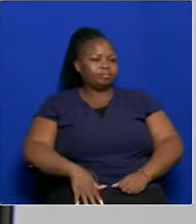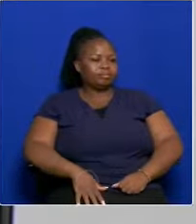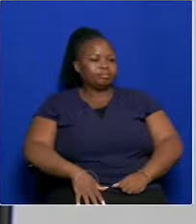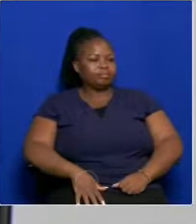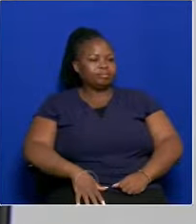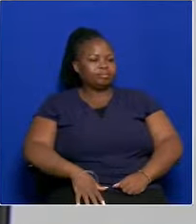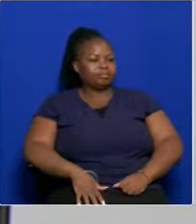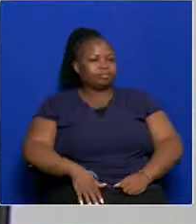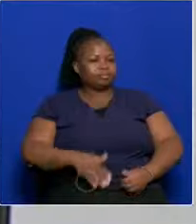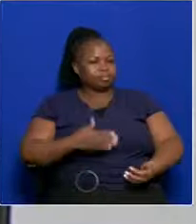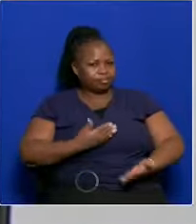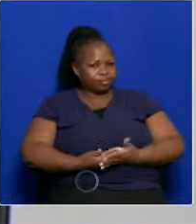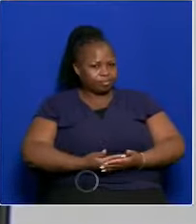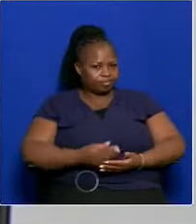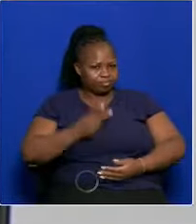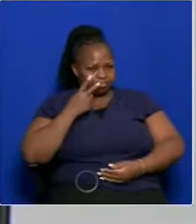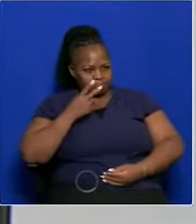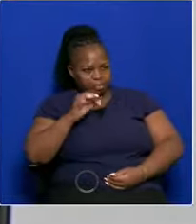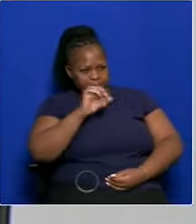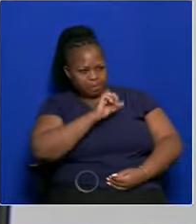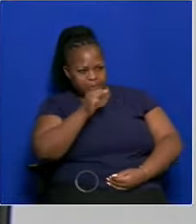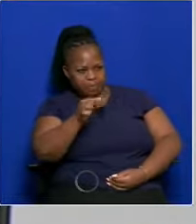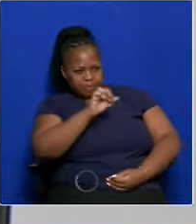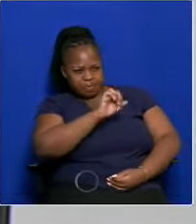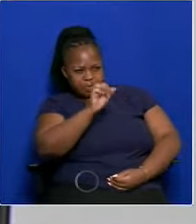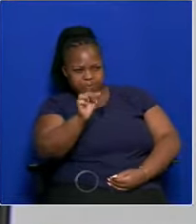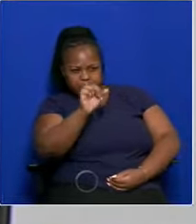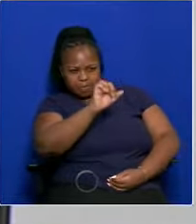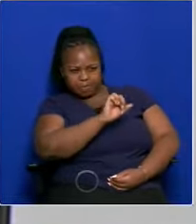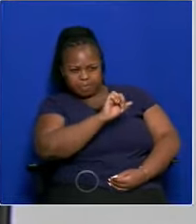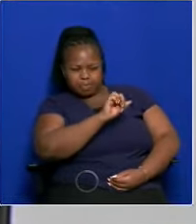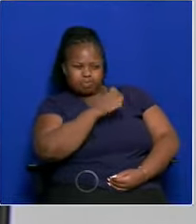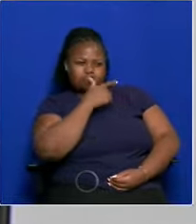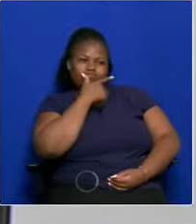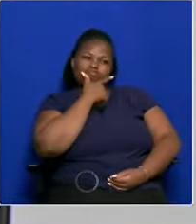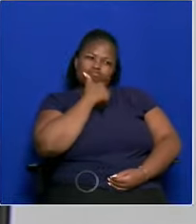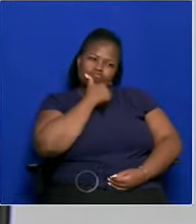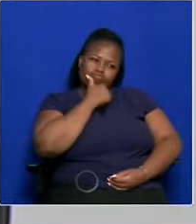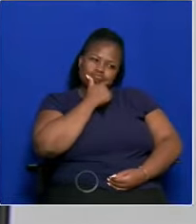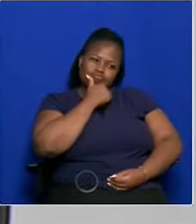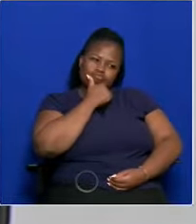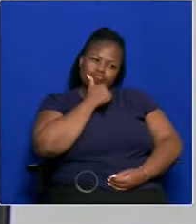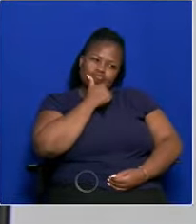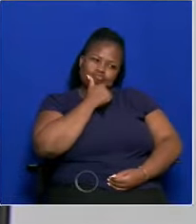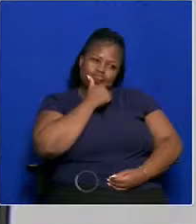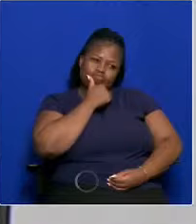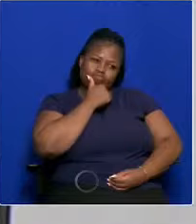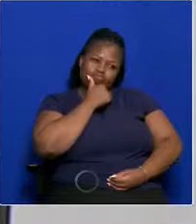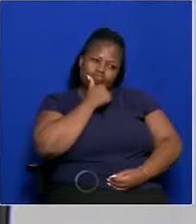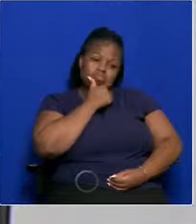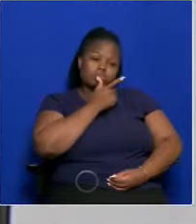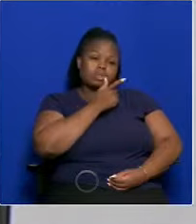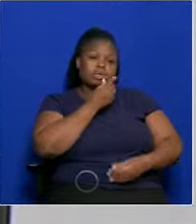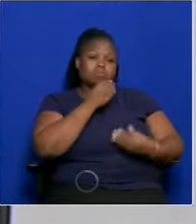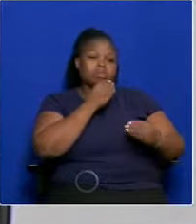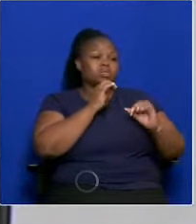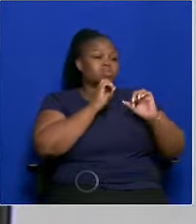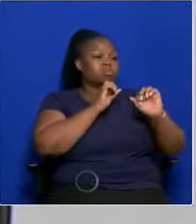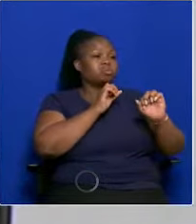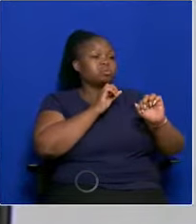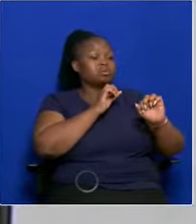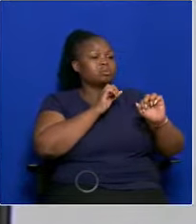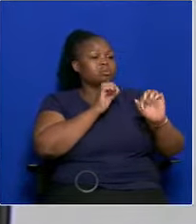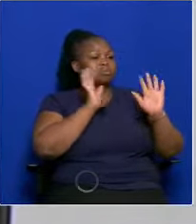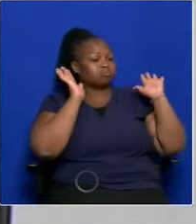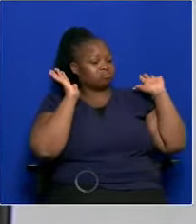you driving a certain vehicle, and your business and what you're driving and what you're